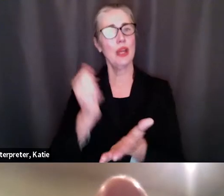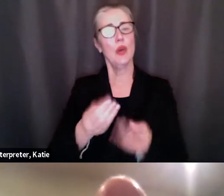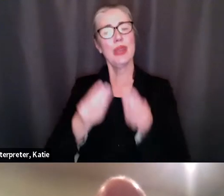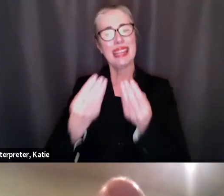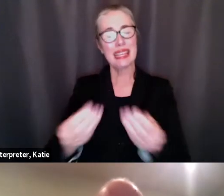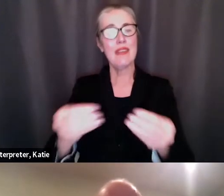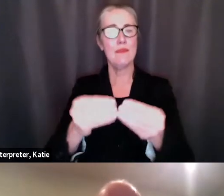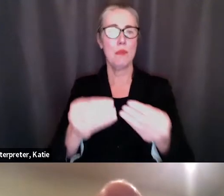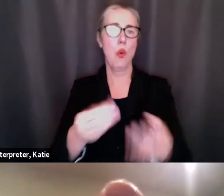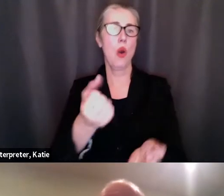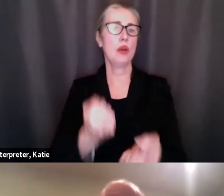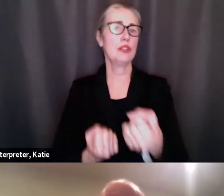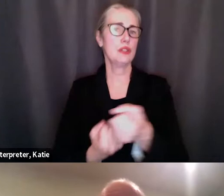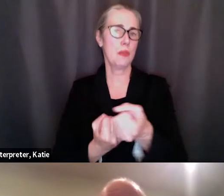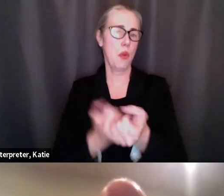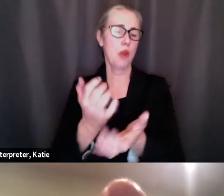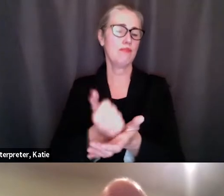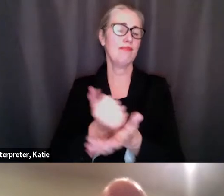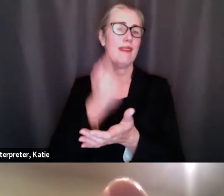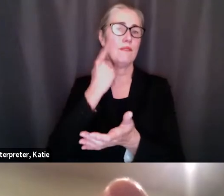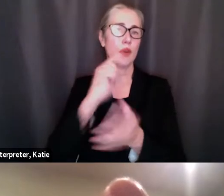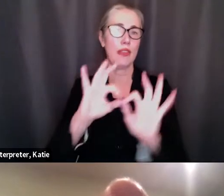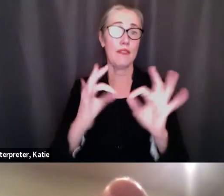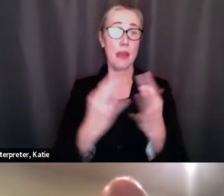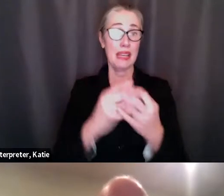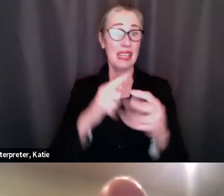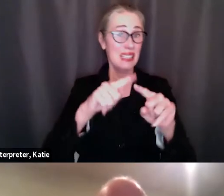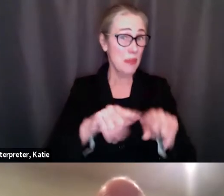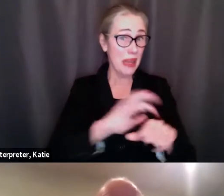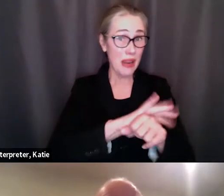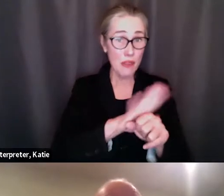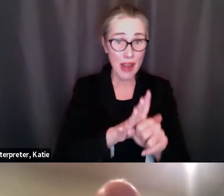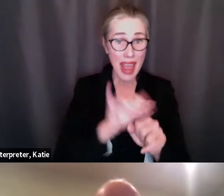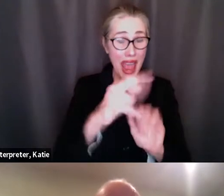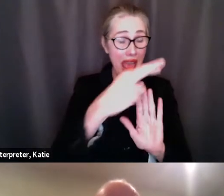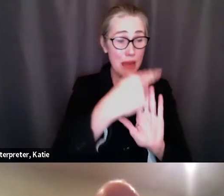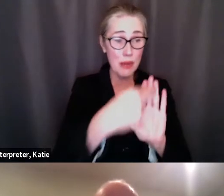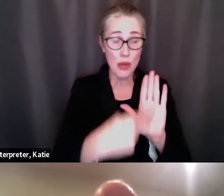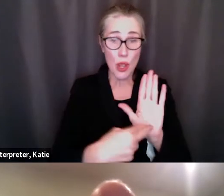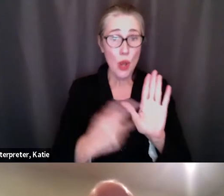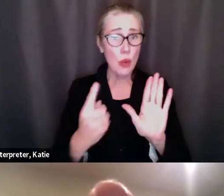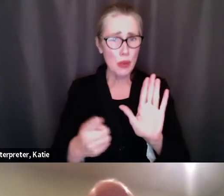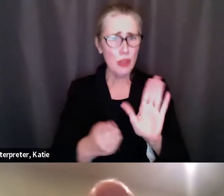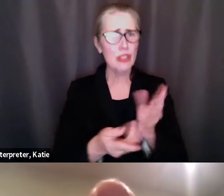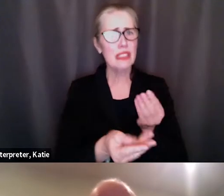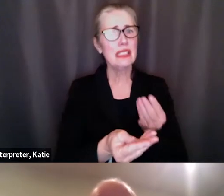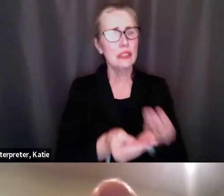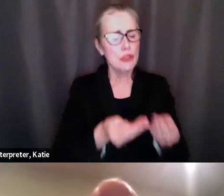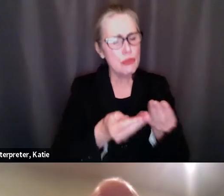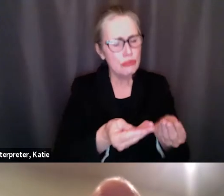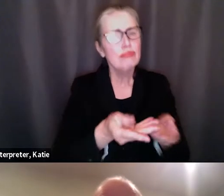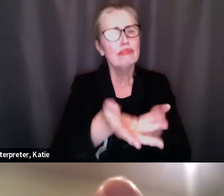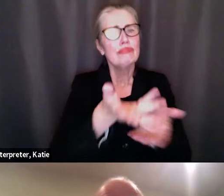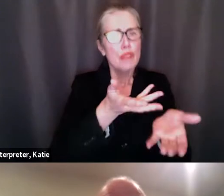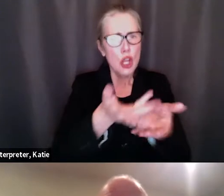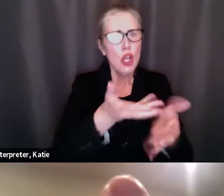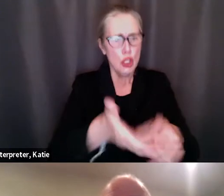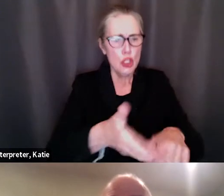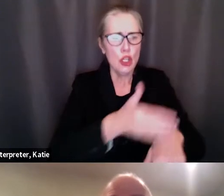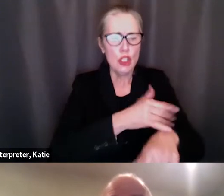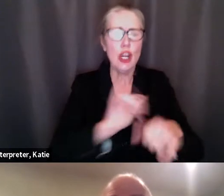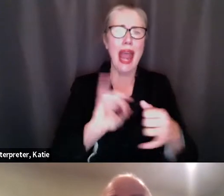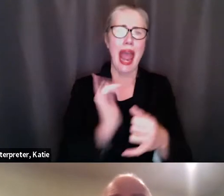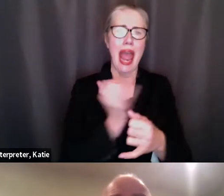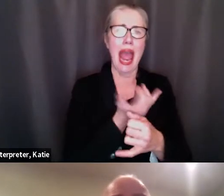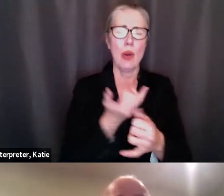families depending on our coverage situation and protocols we will continue to nurture our partnerships with community and parent stakeholder groups to support